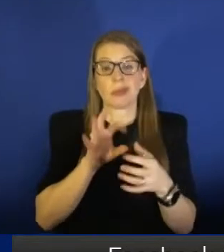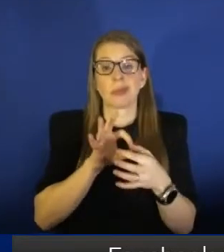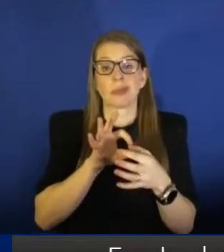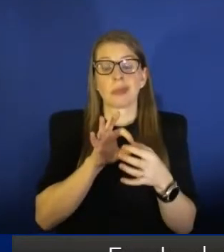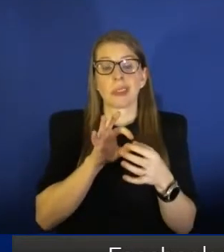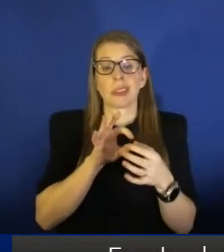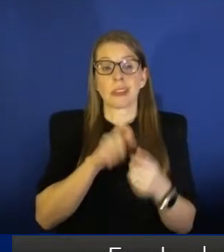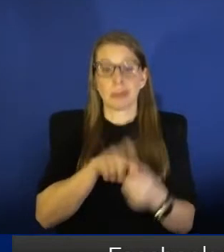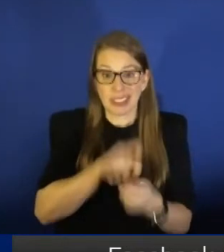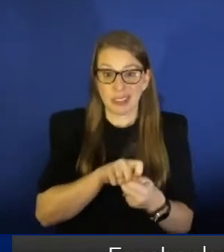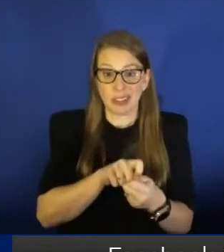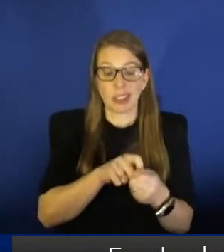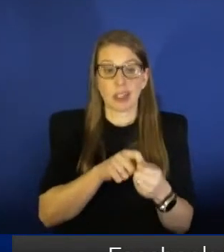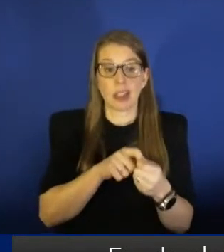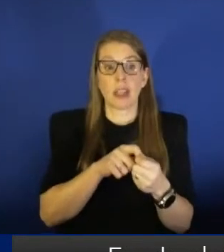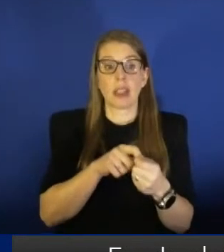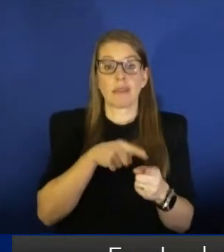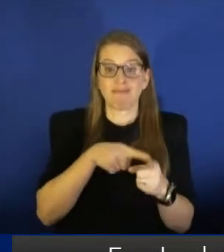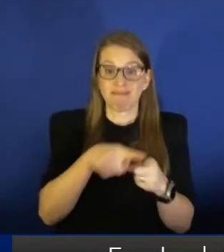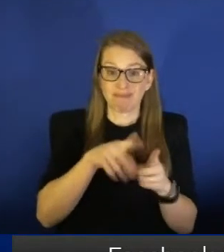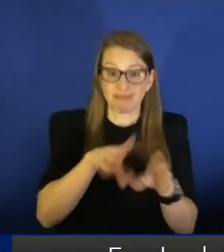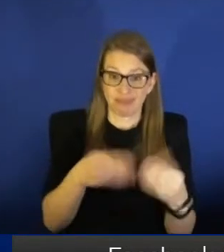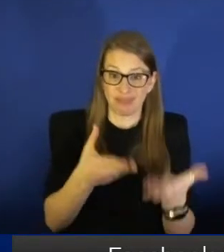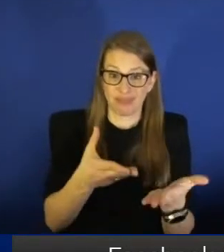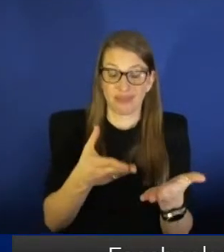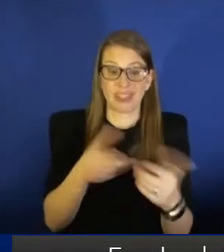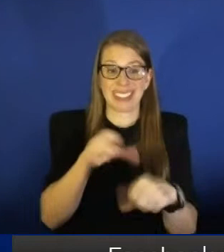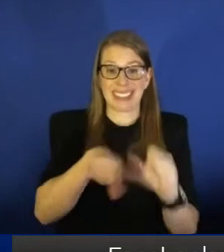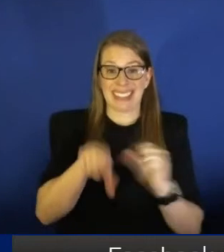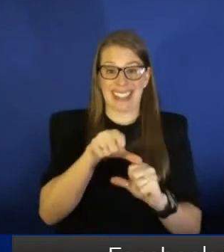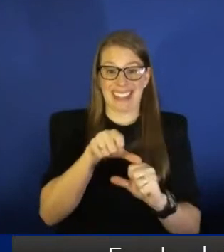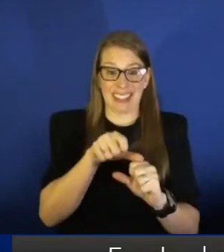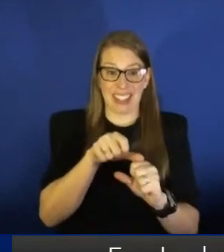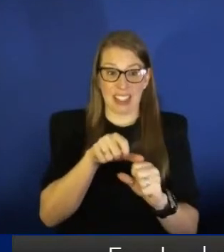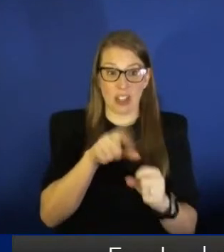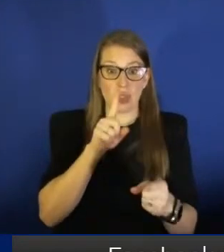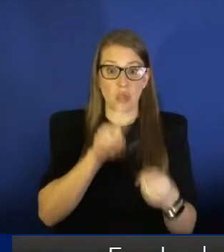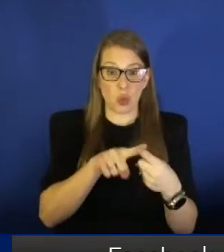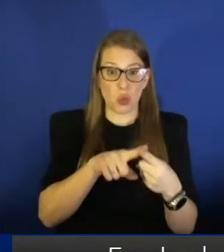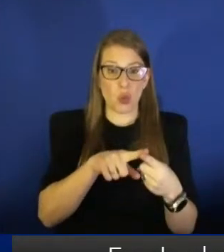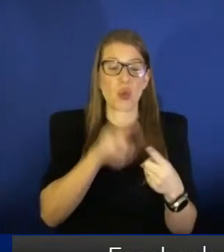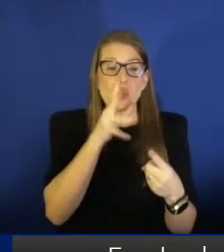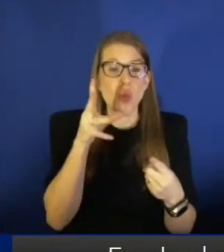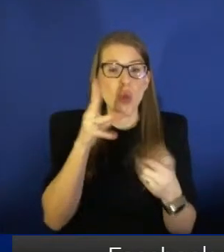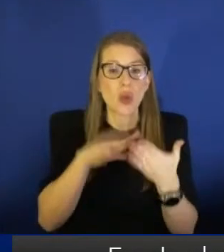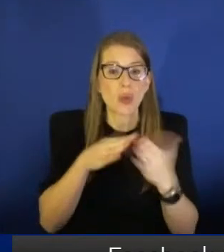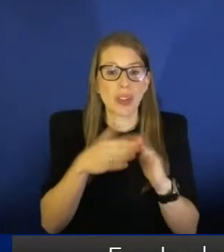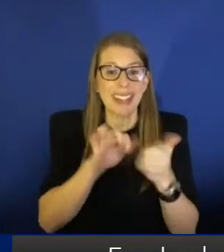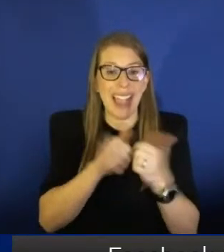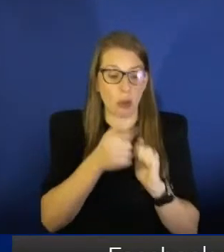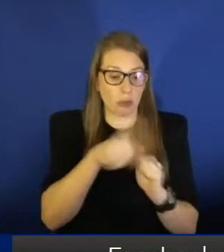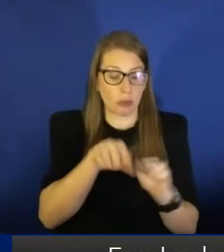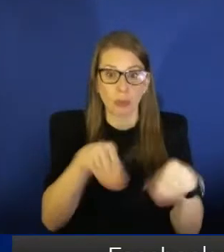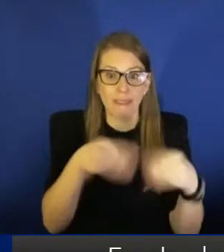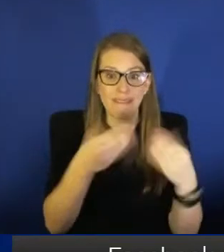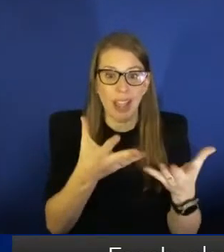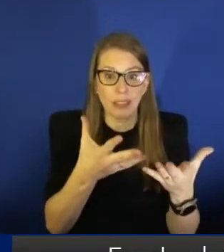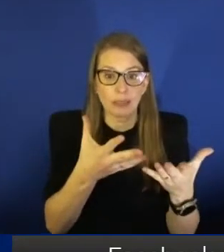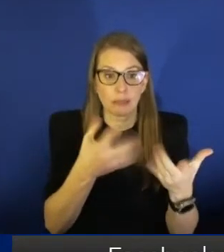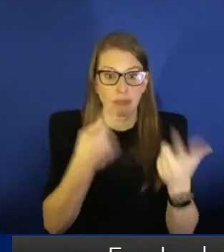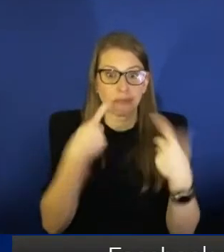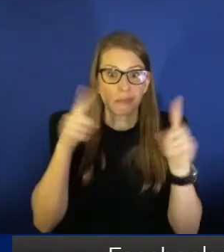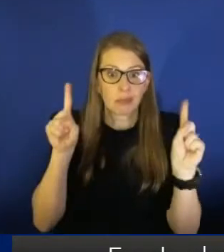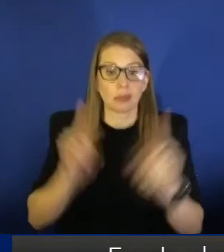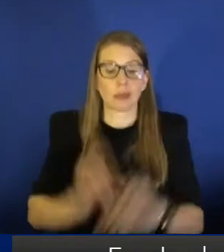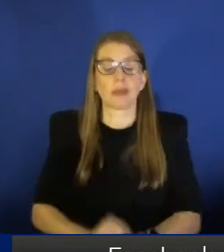and how care can be better delivered to rural communities. I also believe that in 5